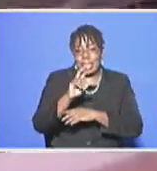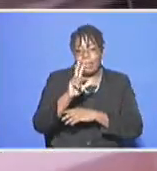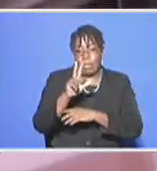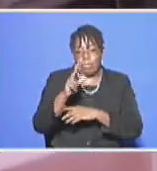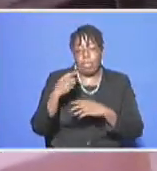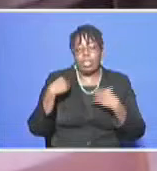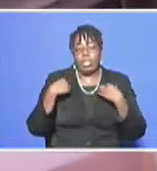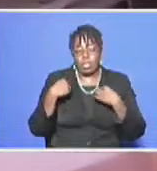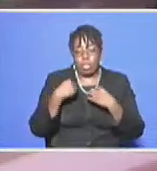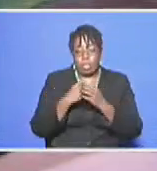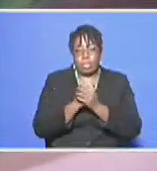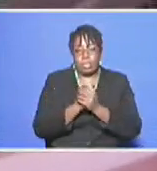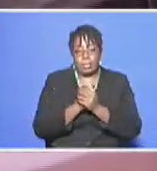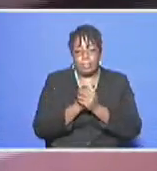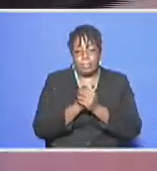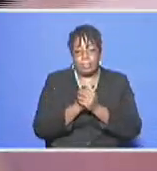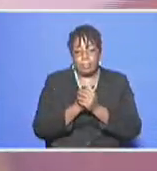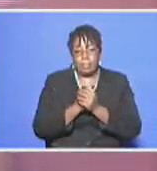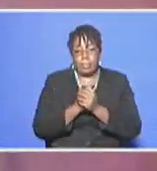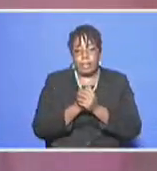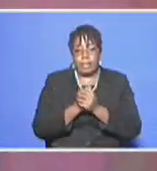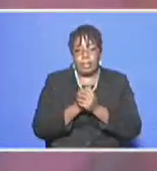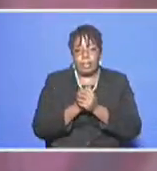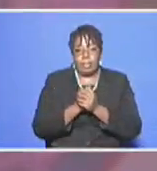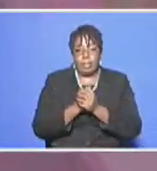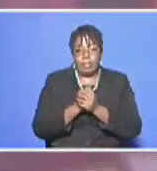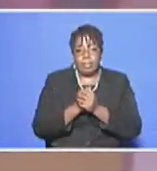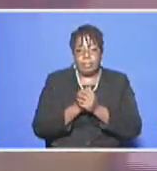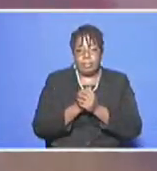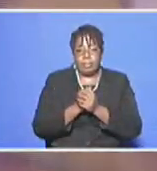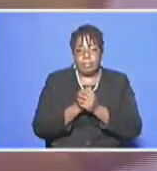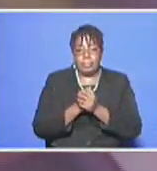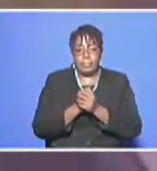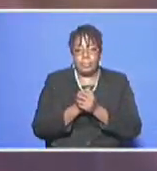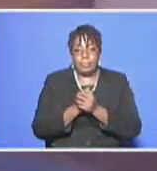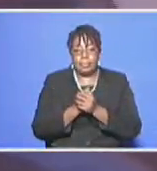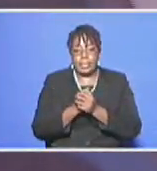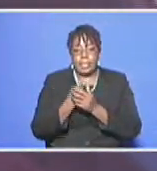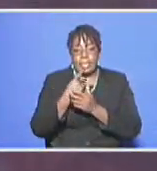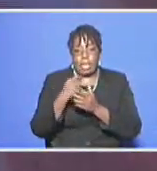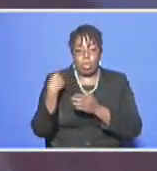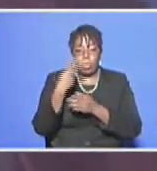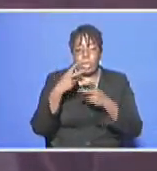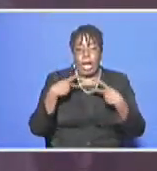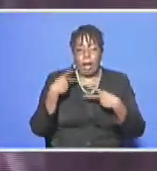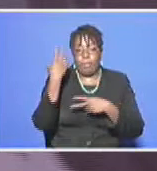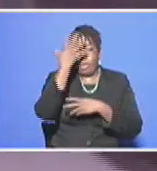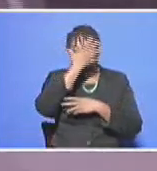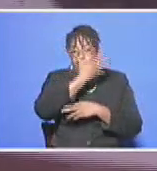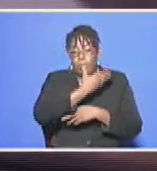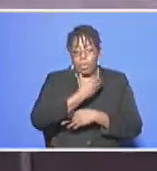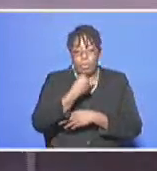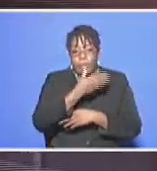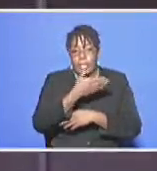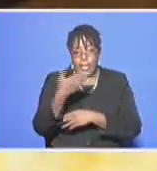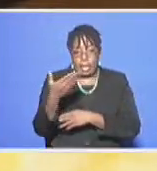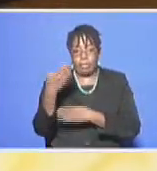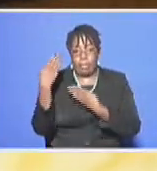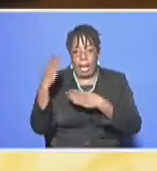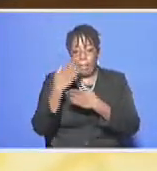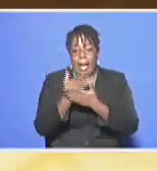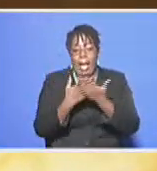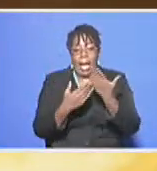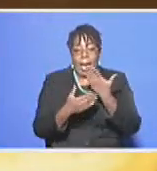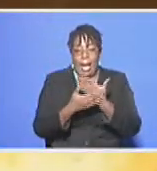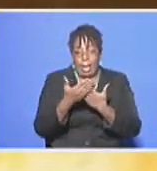shirts. If home decor is more your thing, you'll feel right at home. We have some beautiful things from Bahama